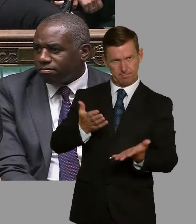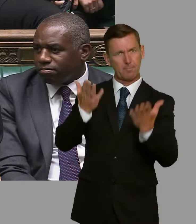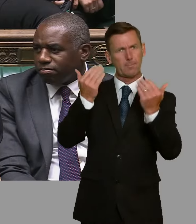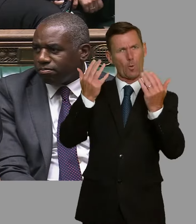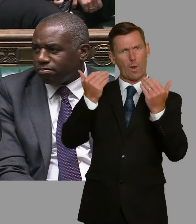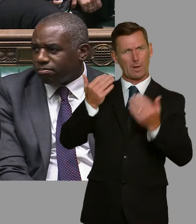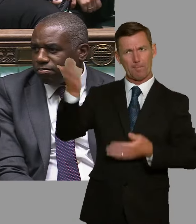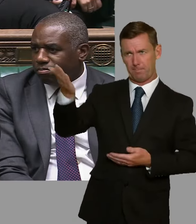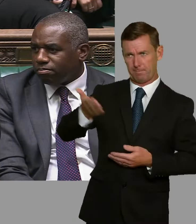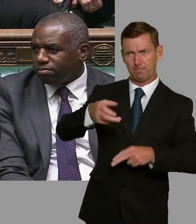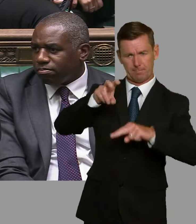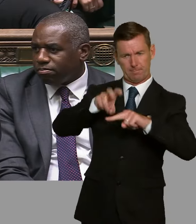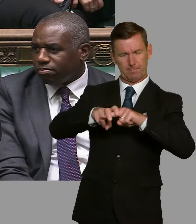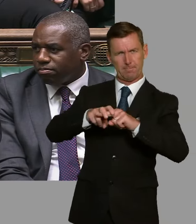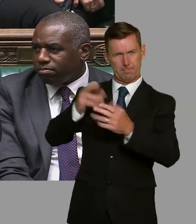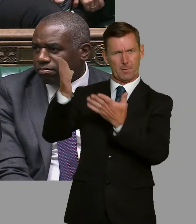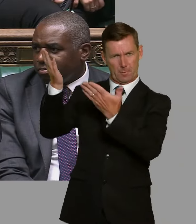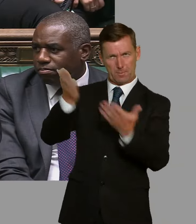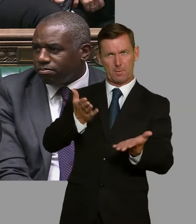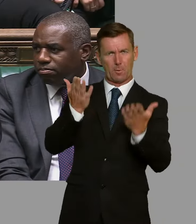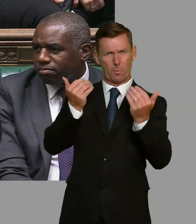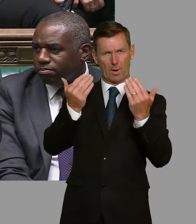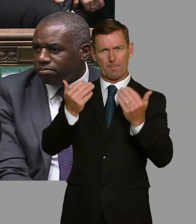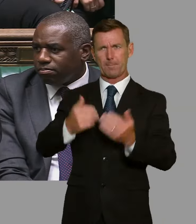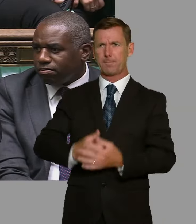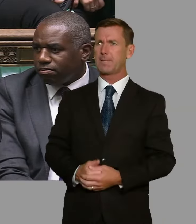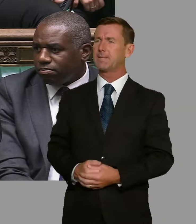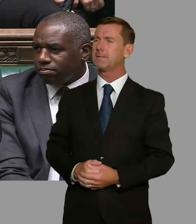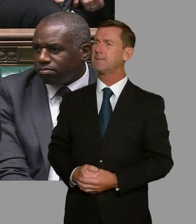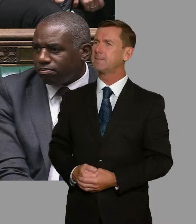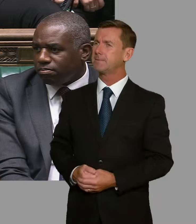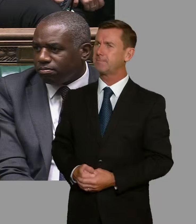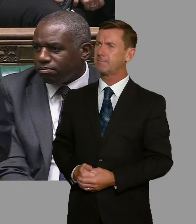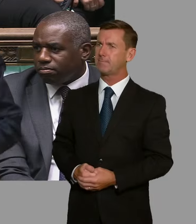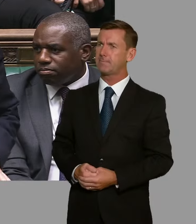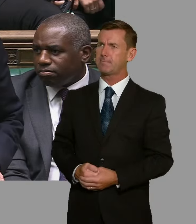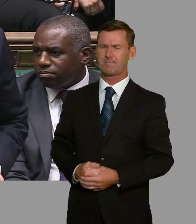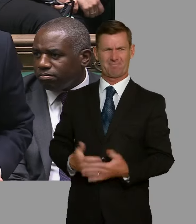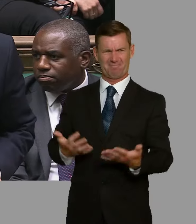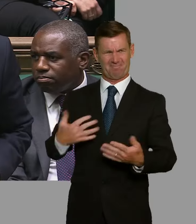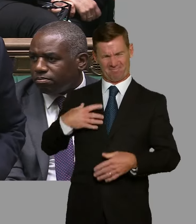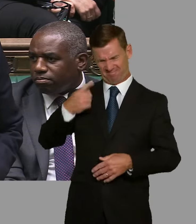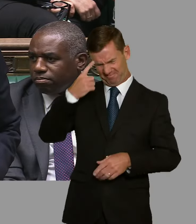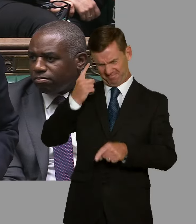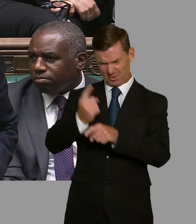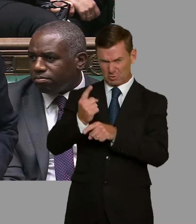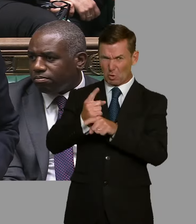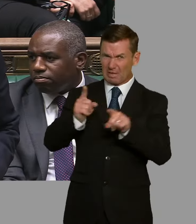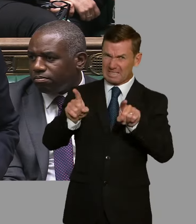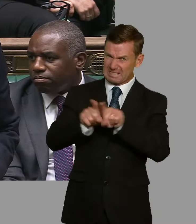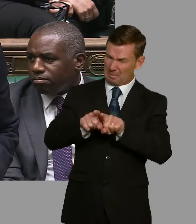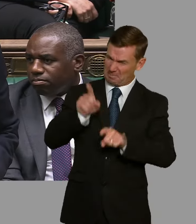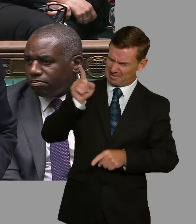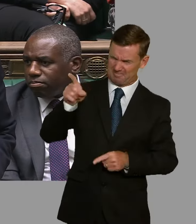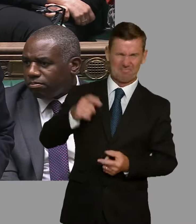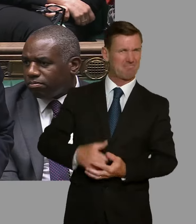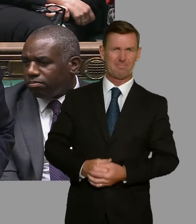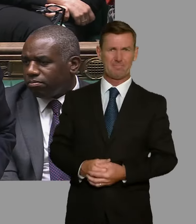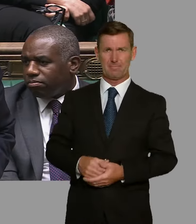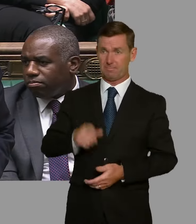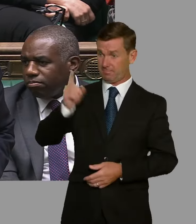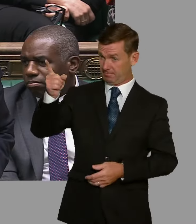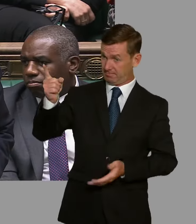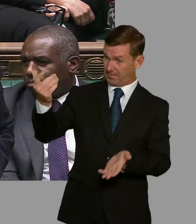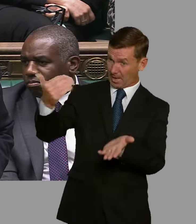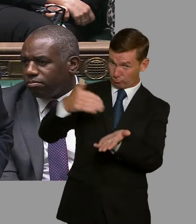But I'm not going to follow her down that line. But now she is here and safely in her place, perhaps she could tell her new